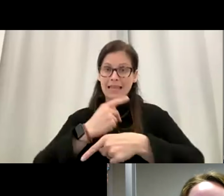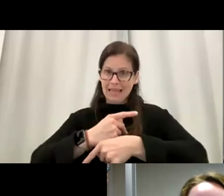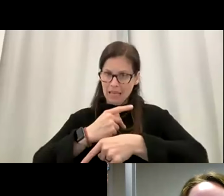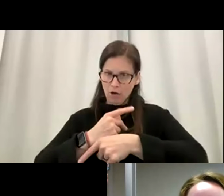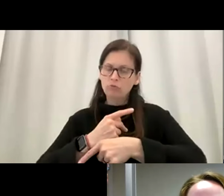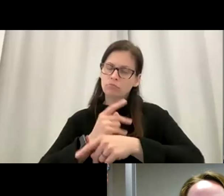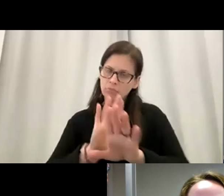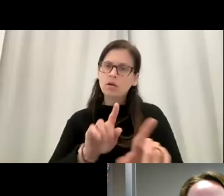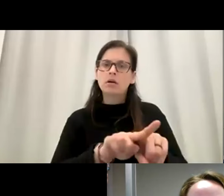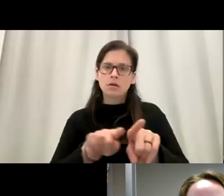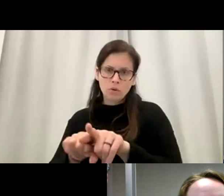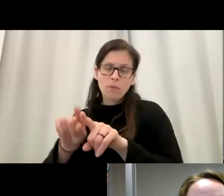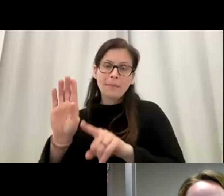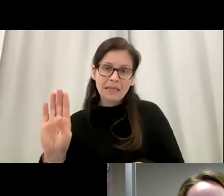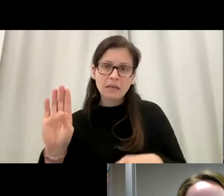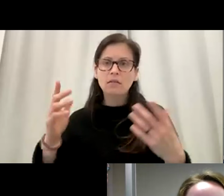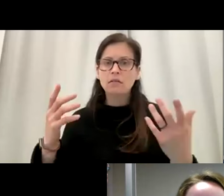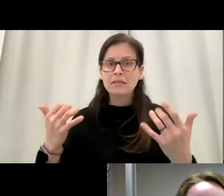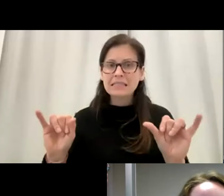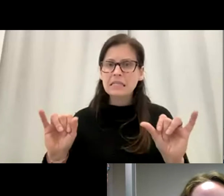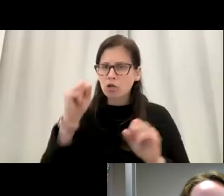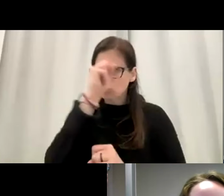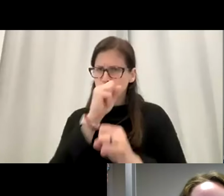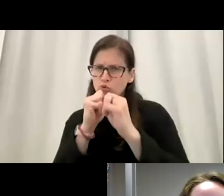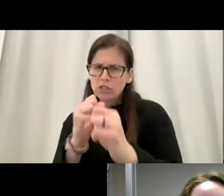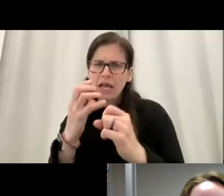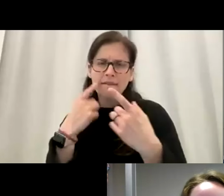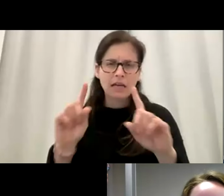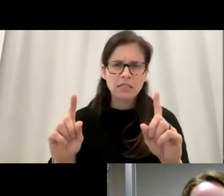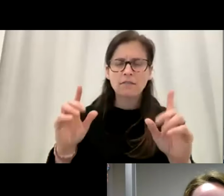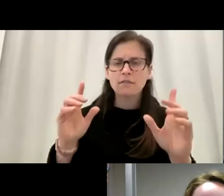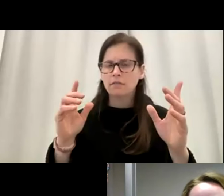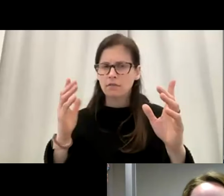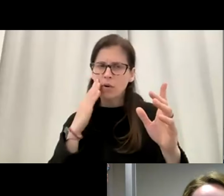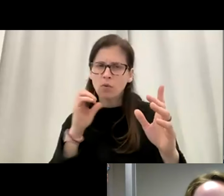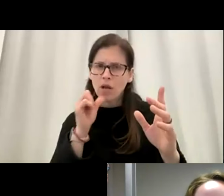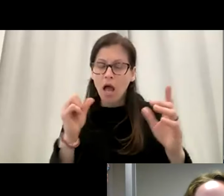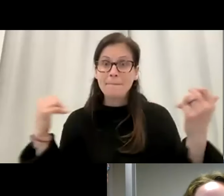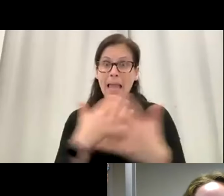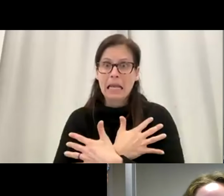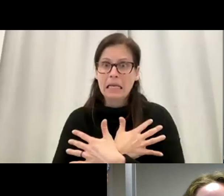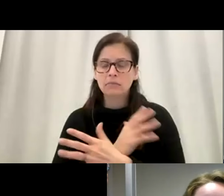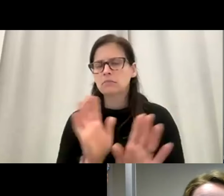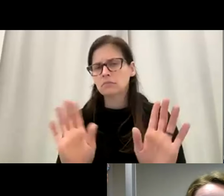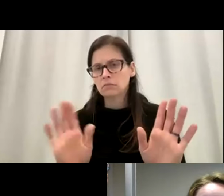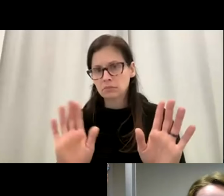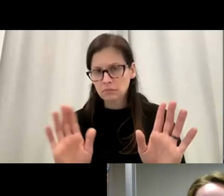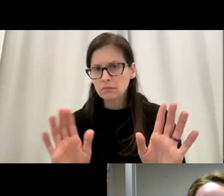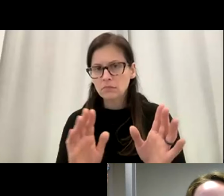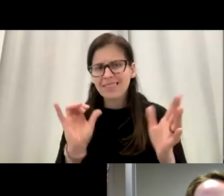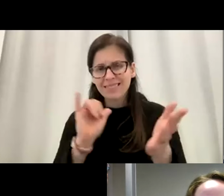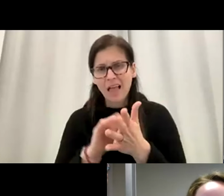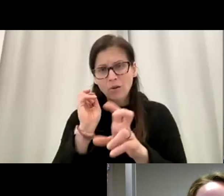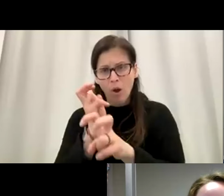B, still being strategic and effective and not, you know, panicking. And that is